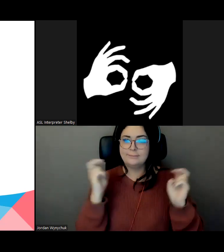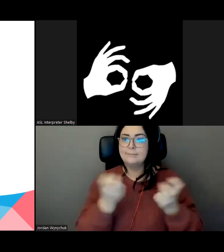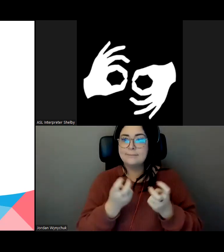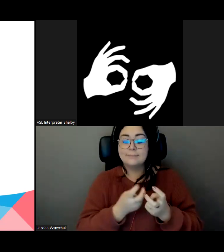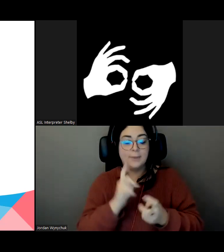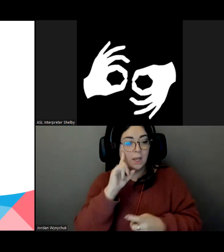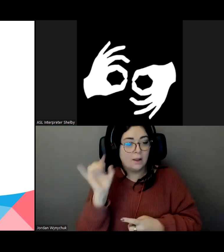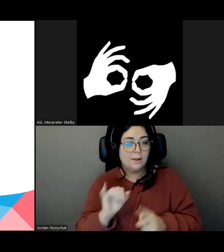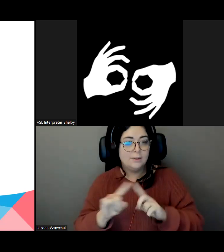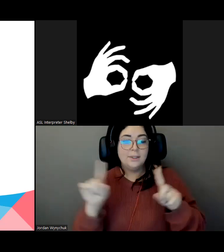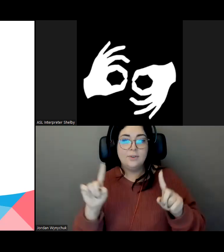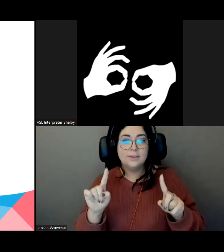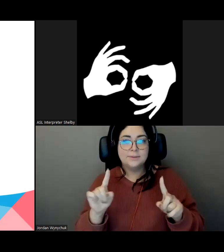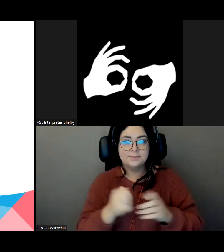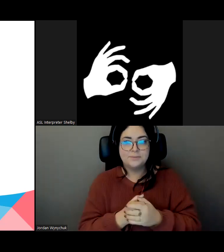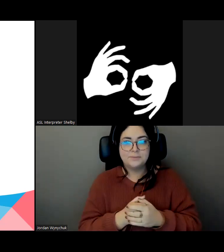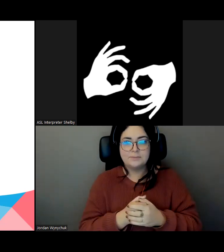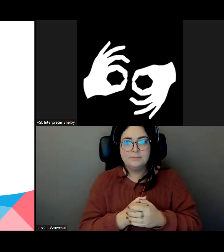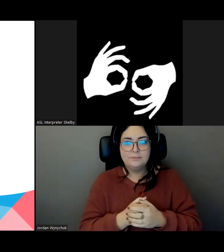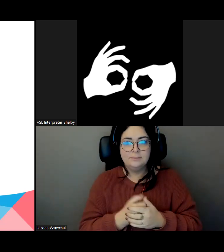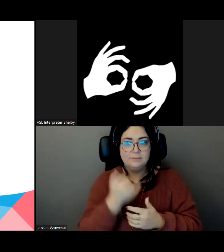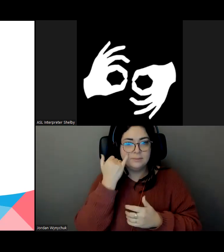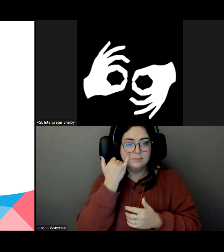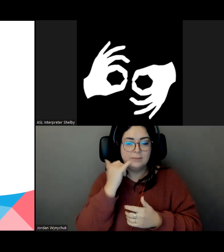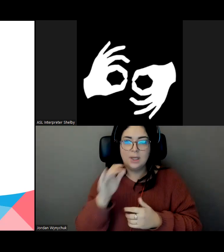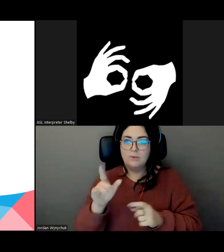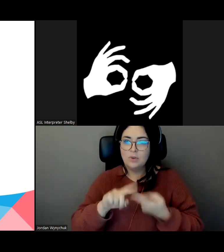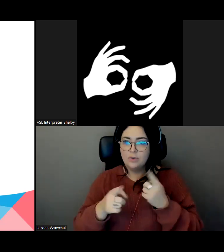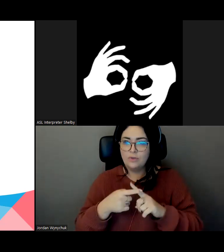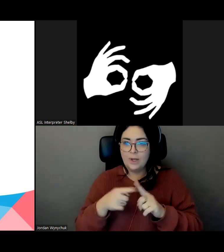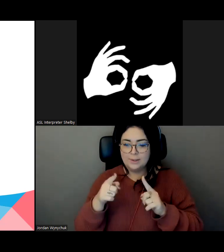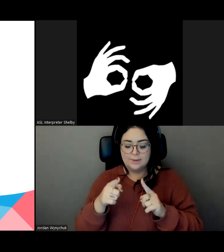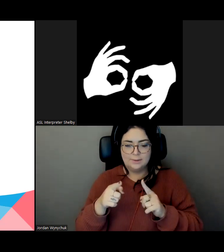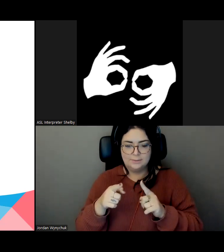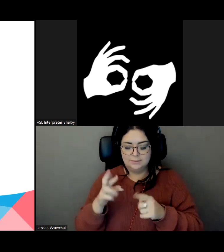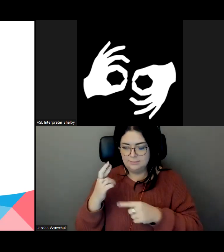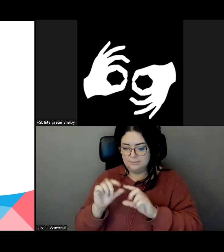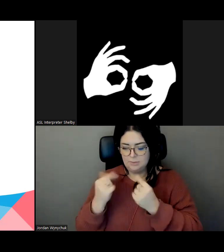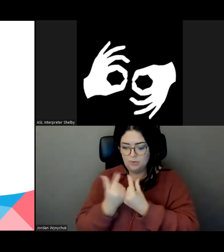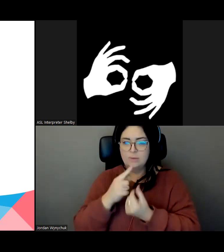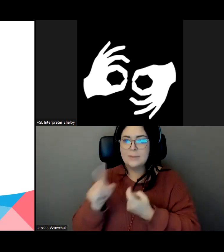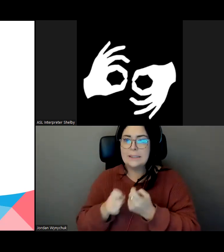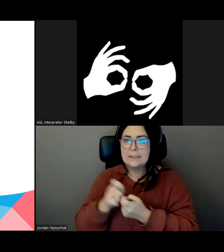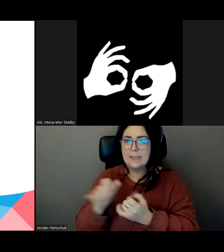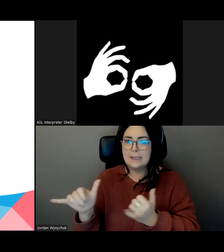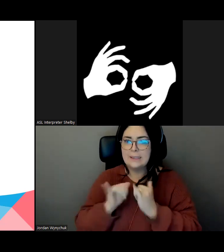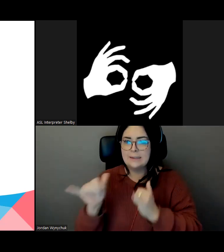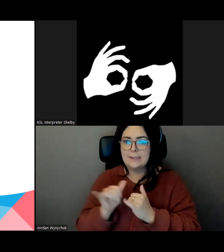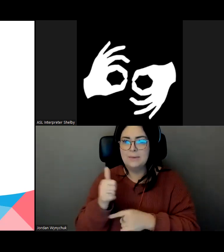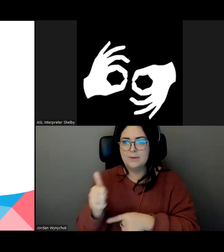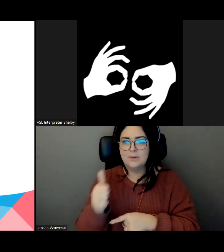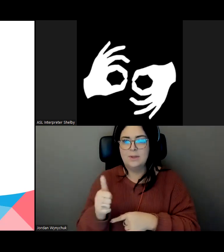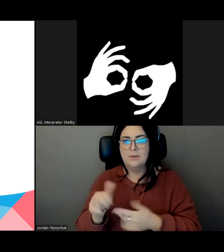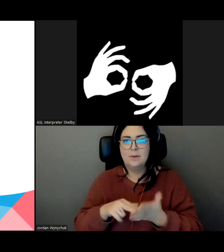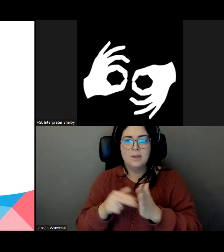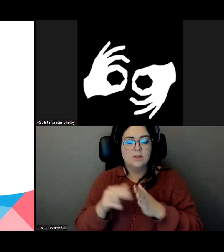different from you. I like to say that if your friend circle looks exactly like you should probably expand